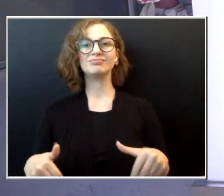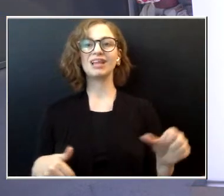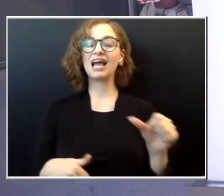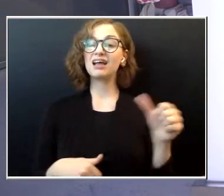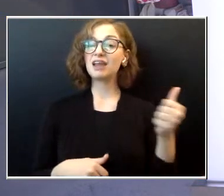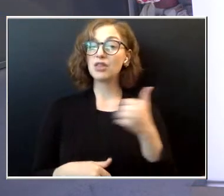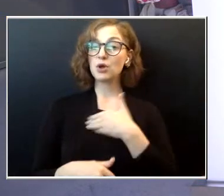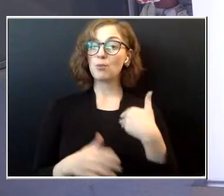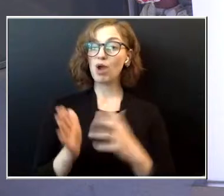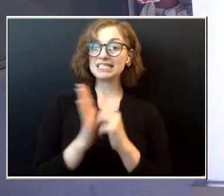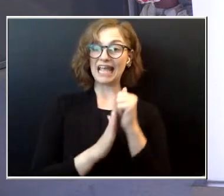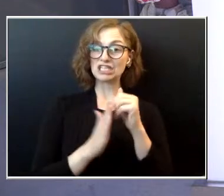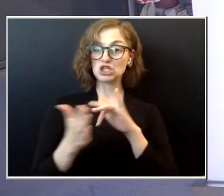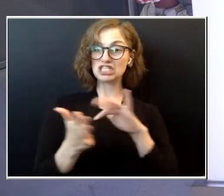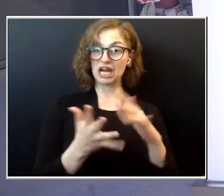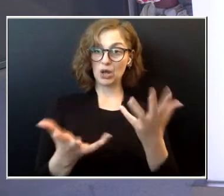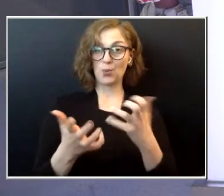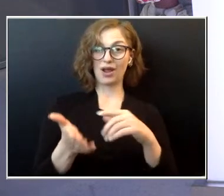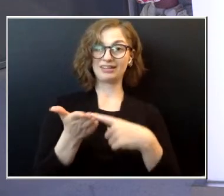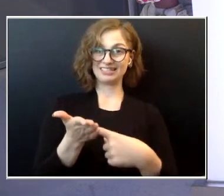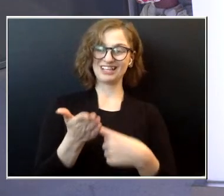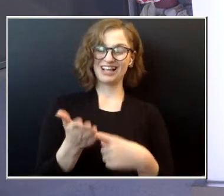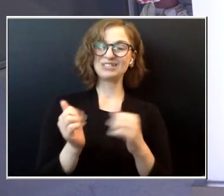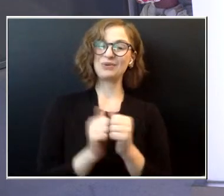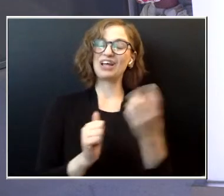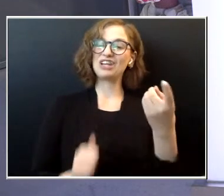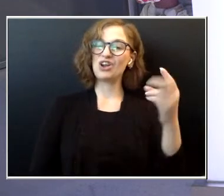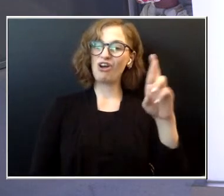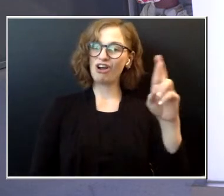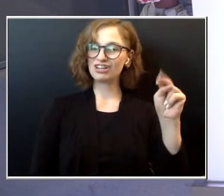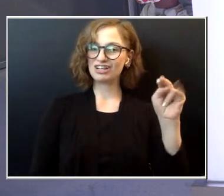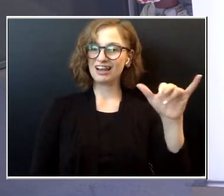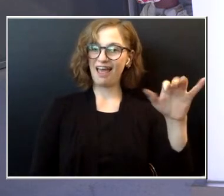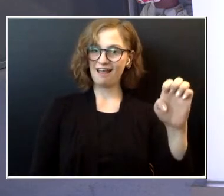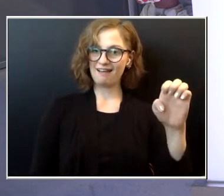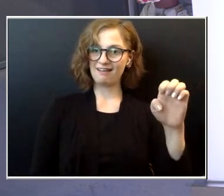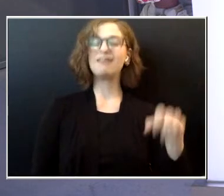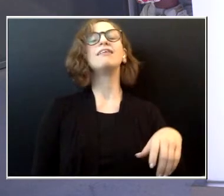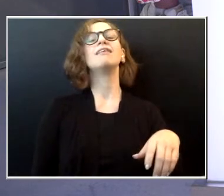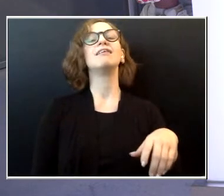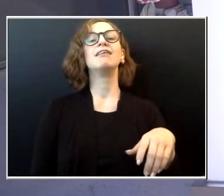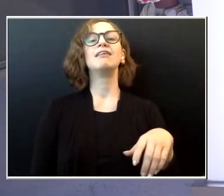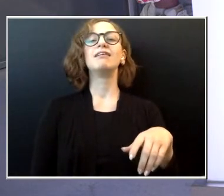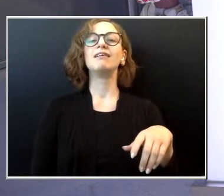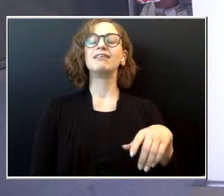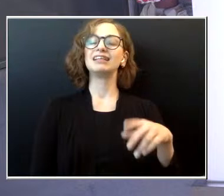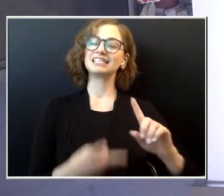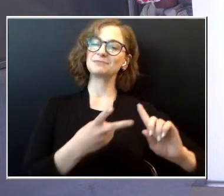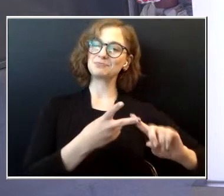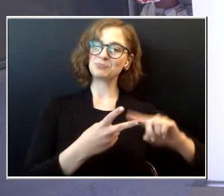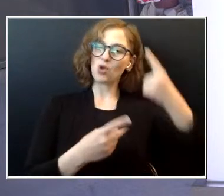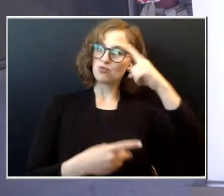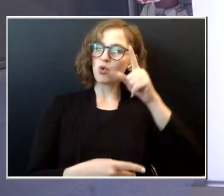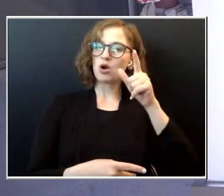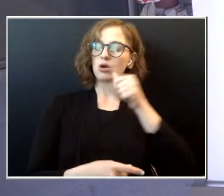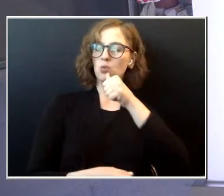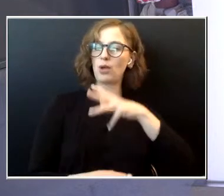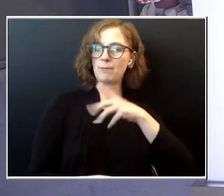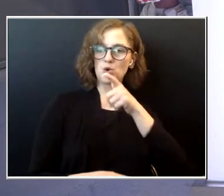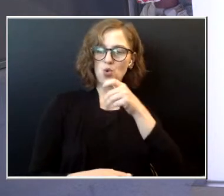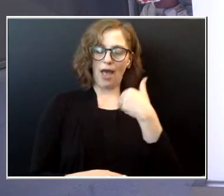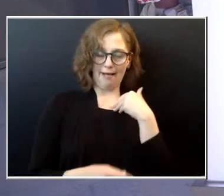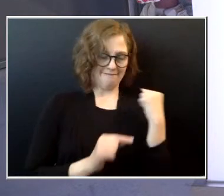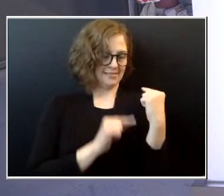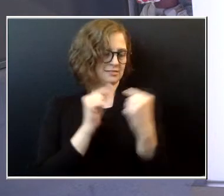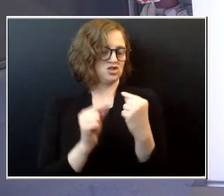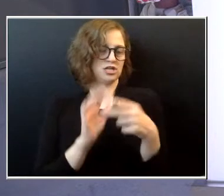about. This one with Dr. Lauren Nye. Dr. Nye, this one is for women who have the BRCA1 gene. Tell us what that means and how does a woman